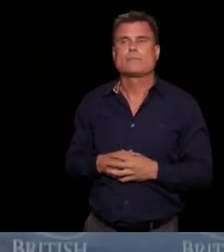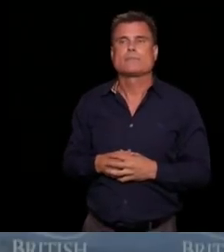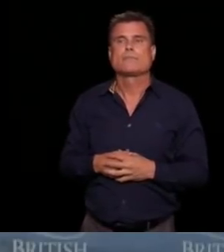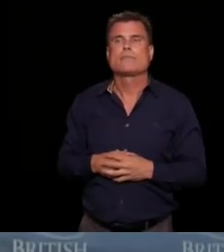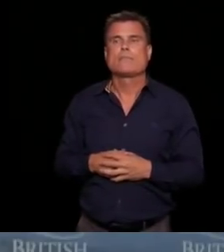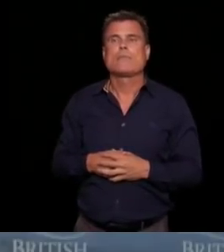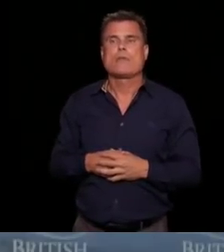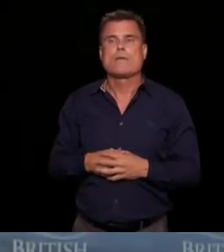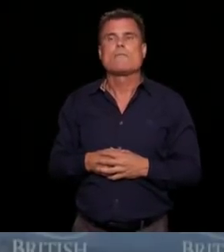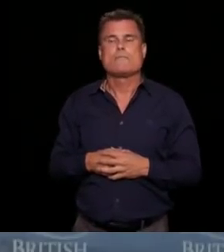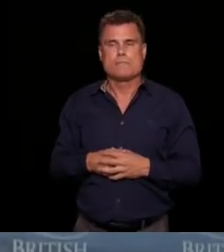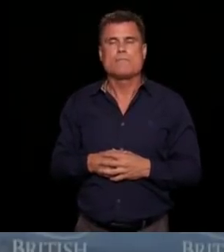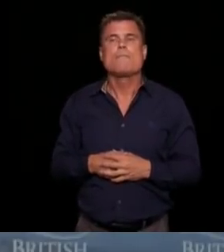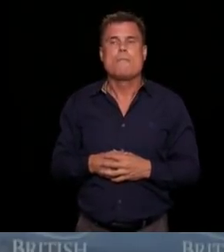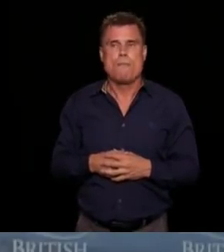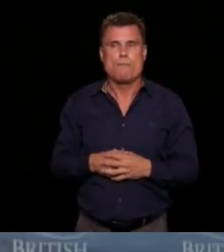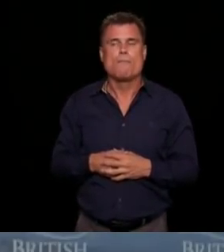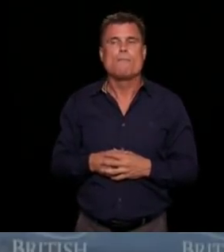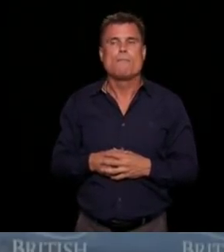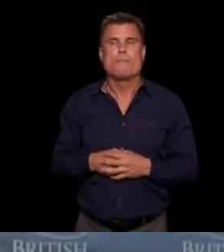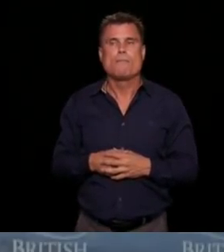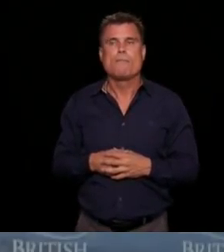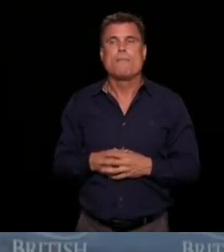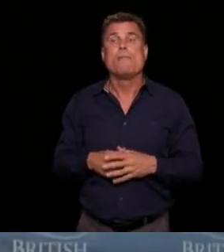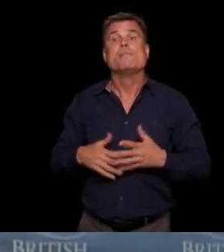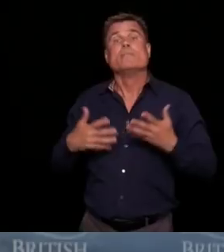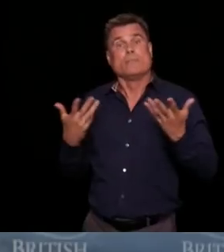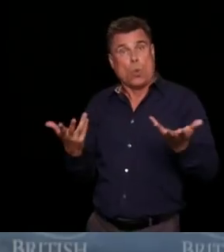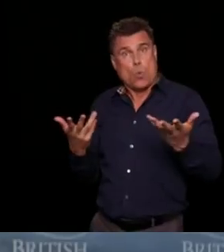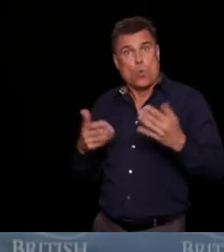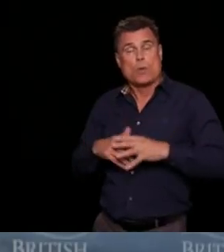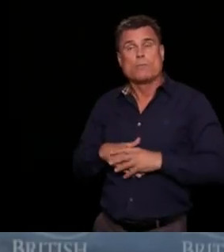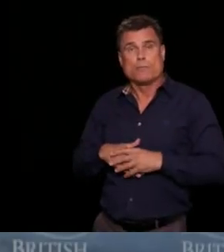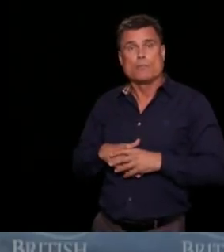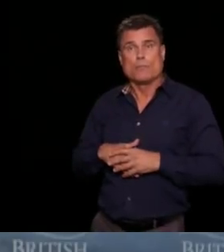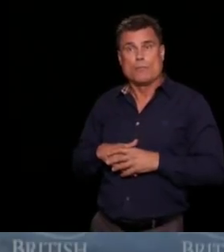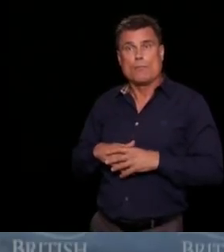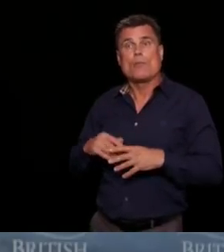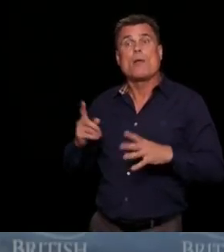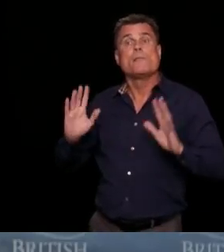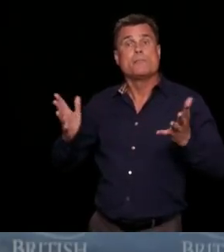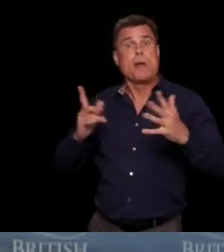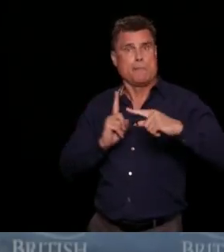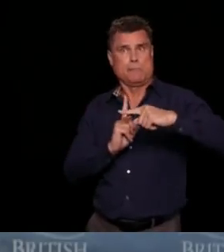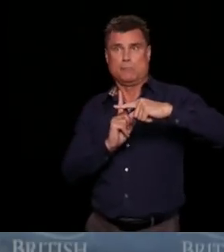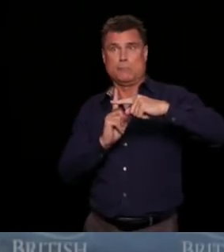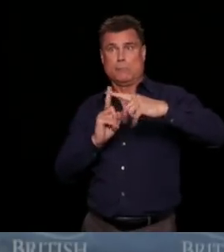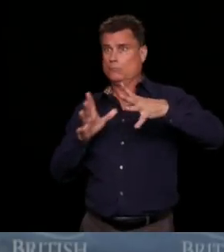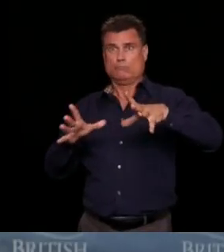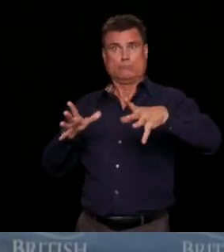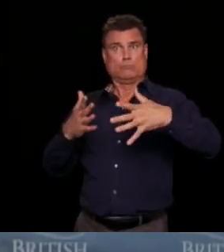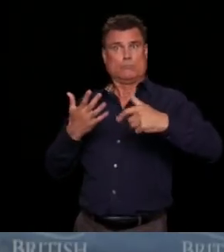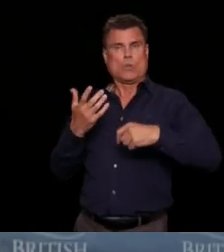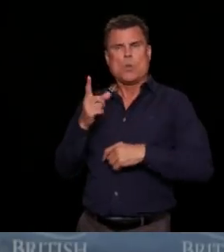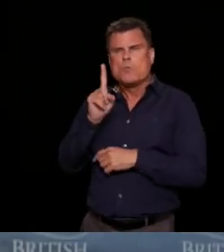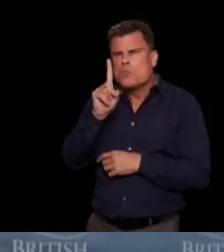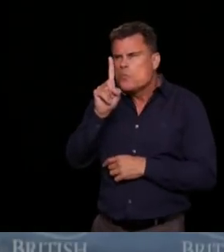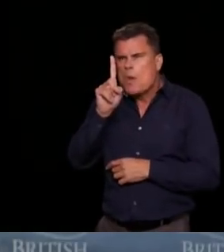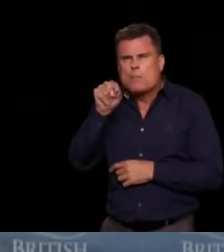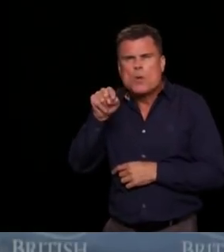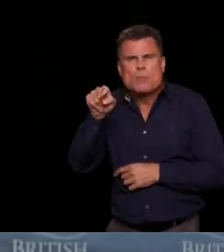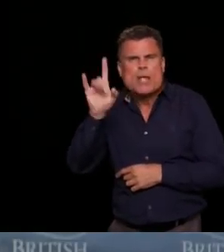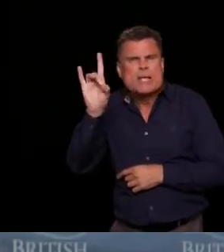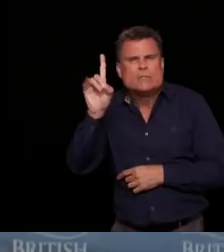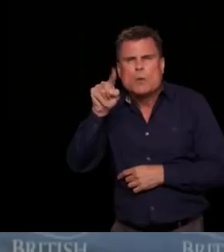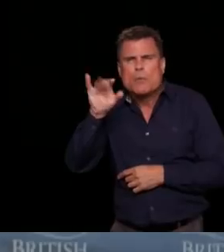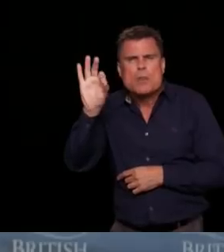tell, with 80 positive tests, that means a positive rate of around 1.9%. We also have,